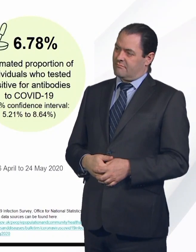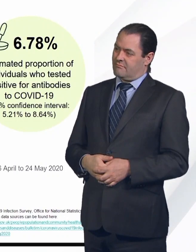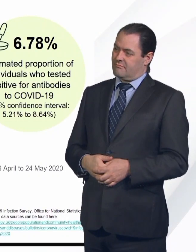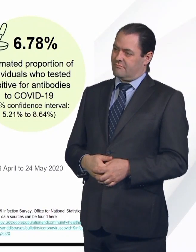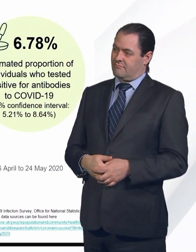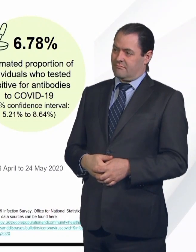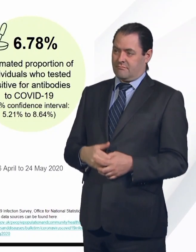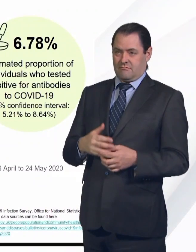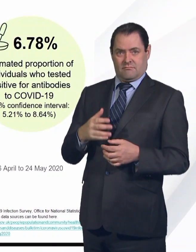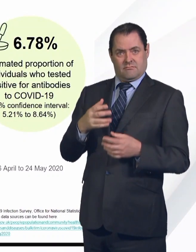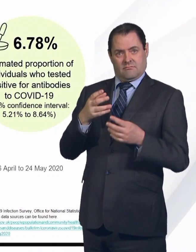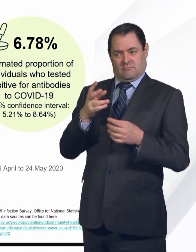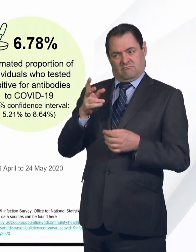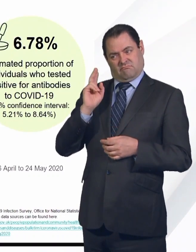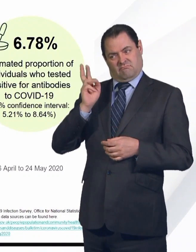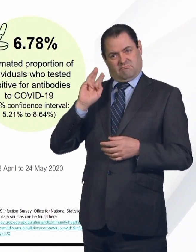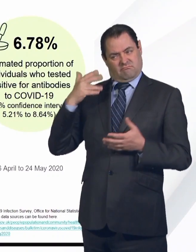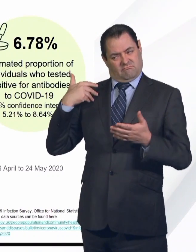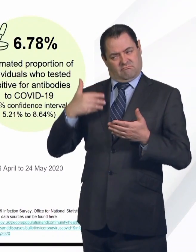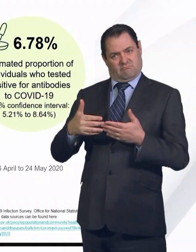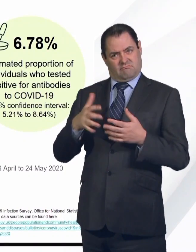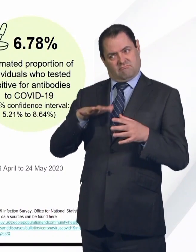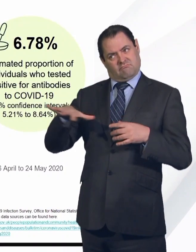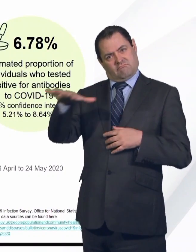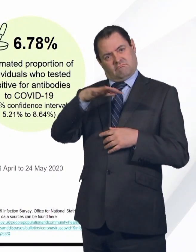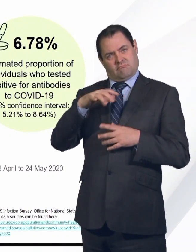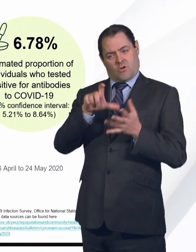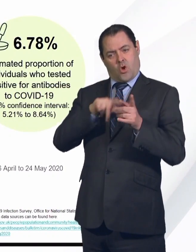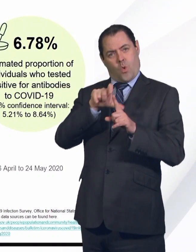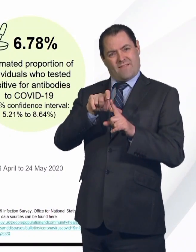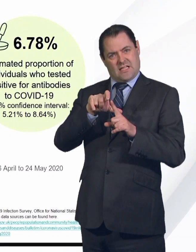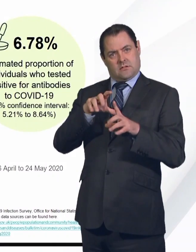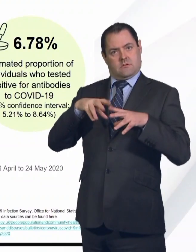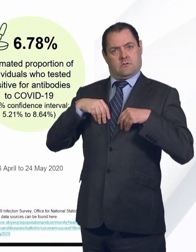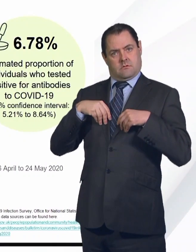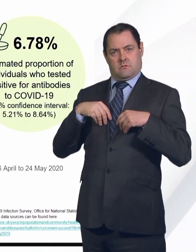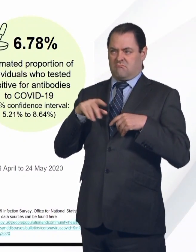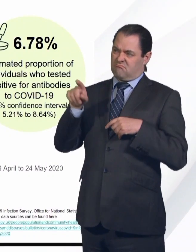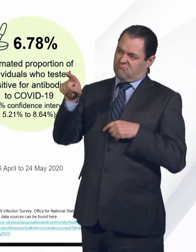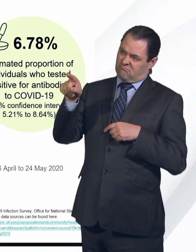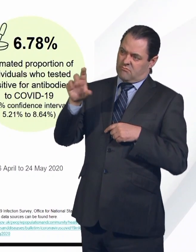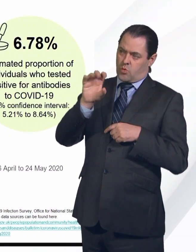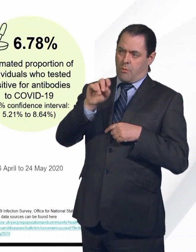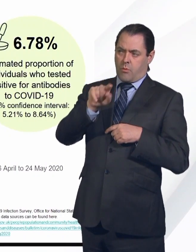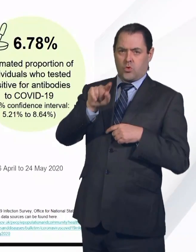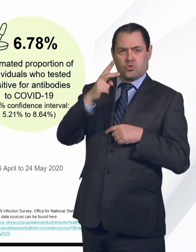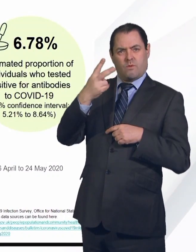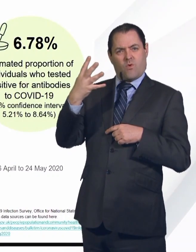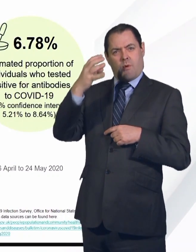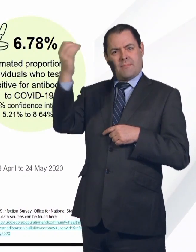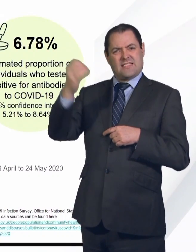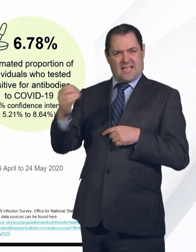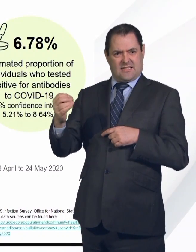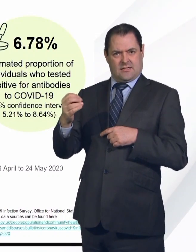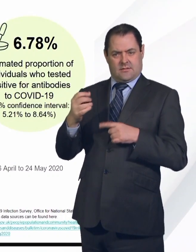the past couple of weeks with COVID infection is 0.24% of the population as estimated from